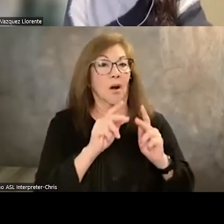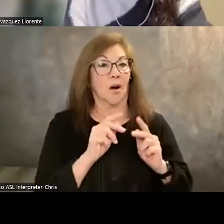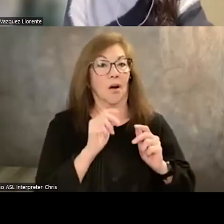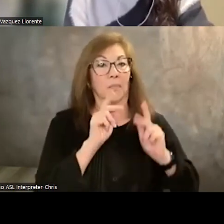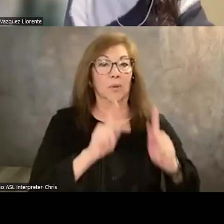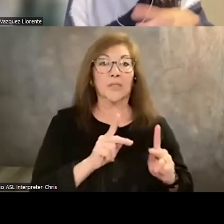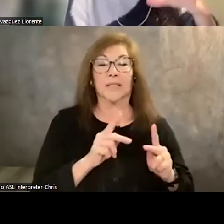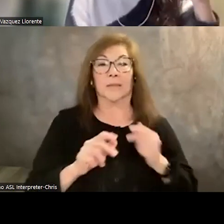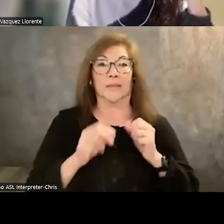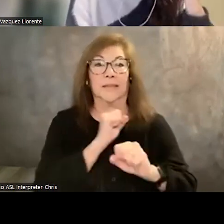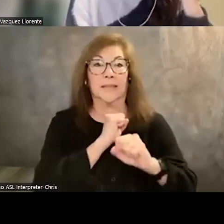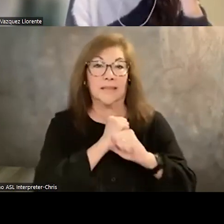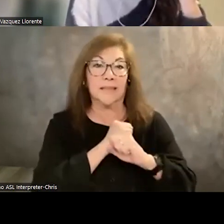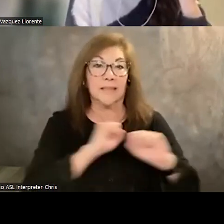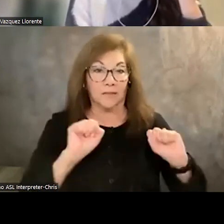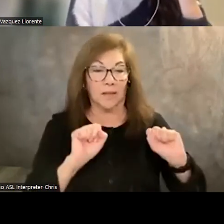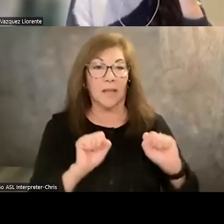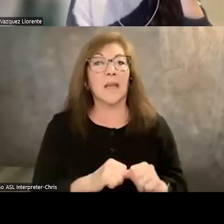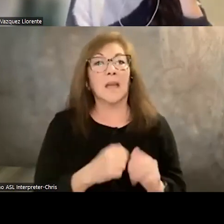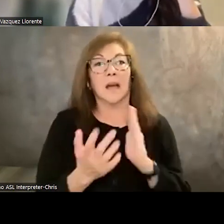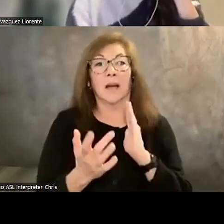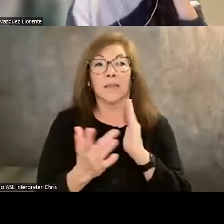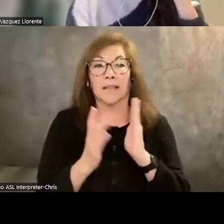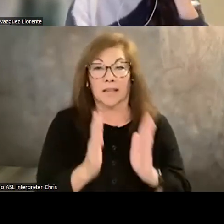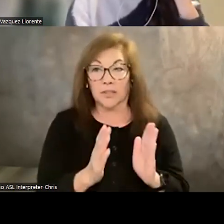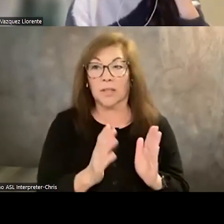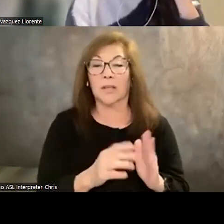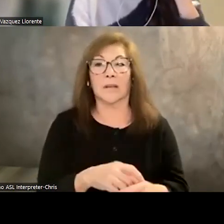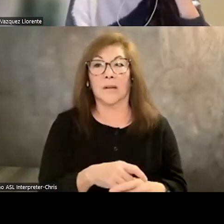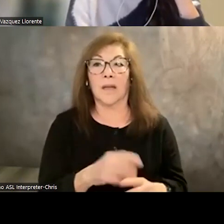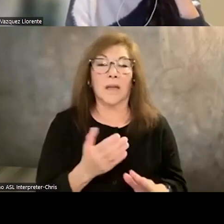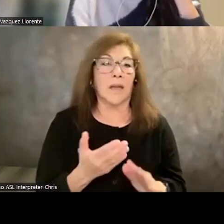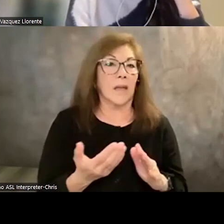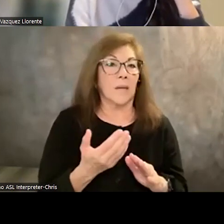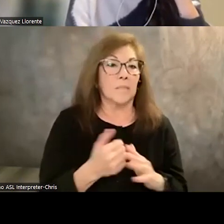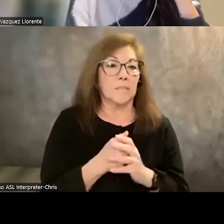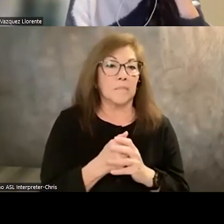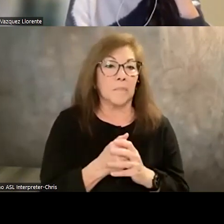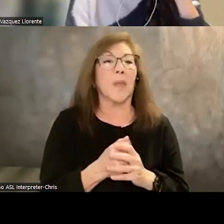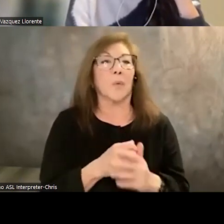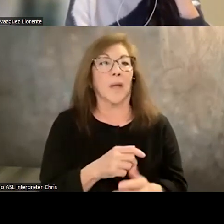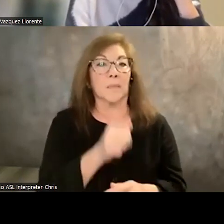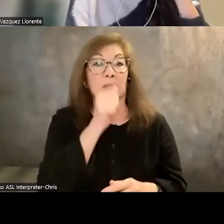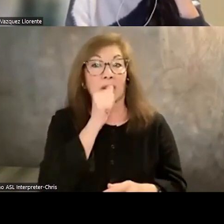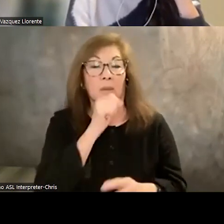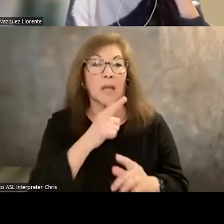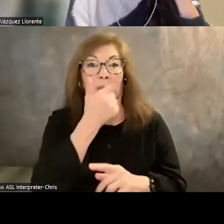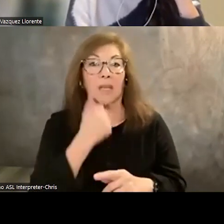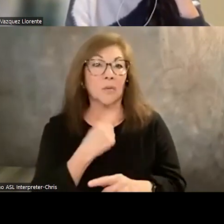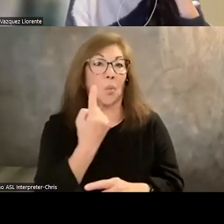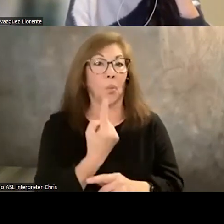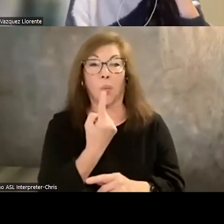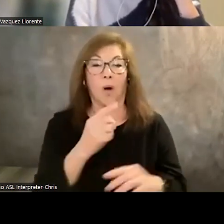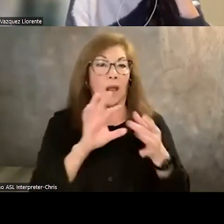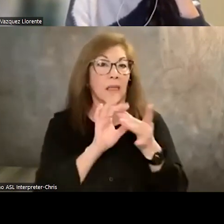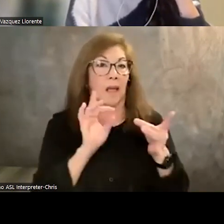from the text you see on the 4chan pages where they're on had to be synonymized because even just one of those lines